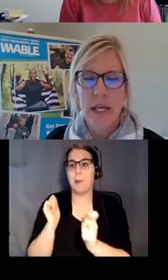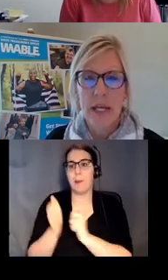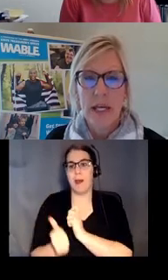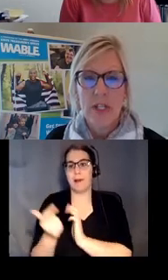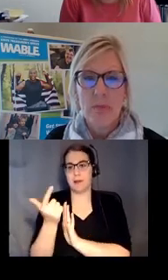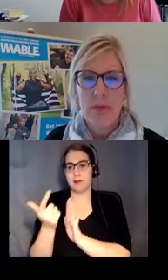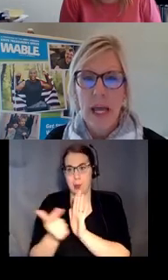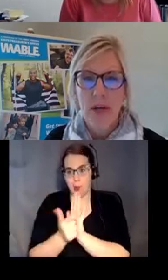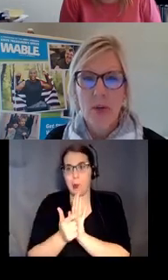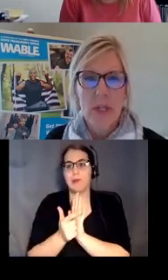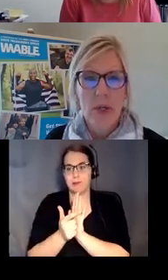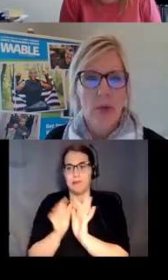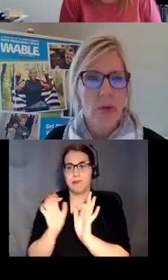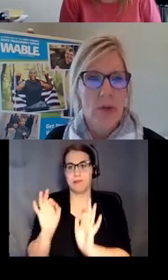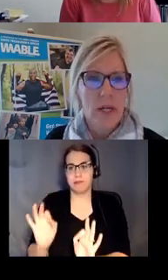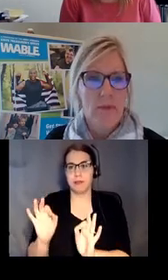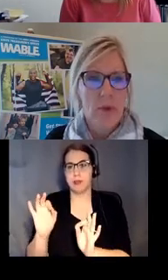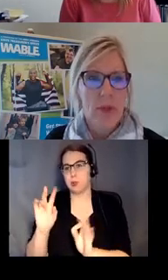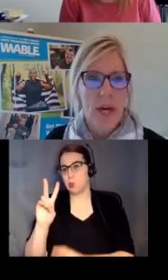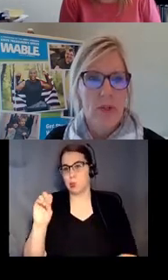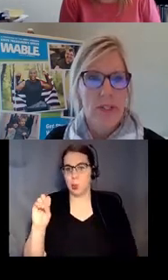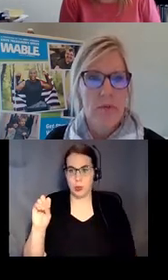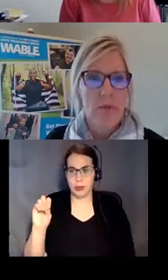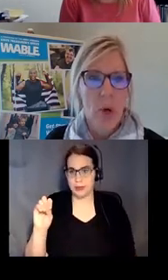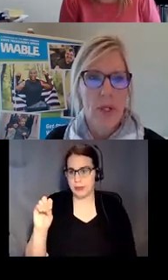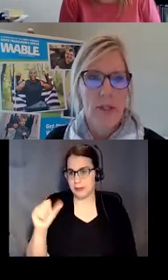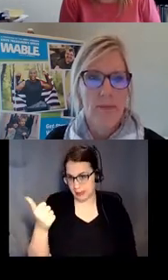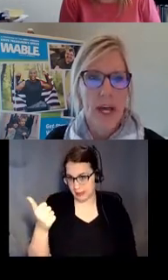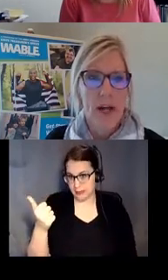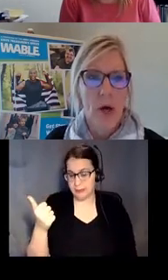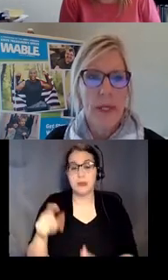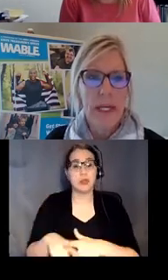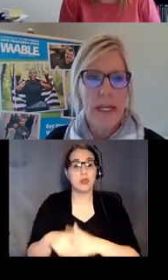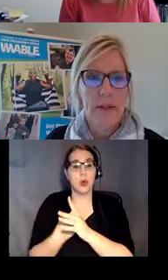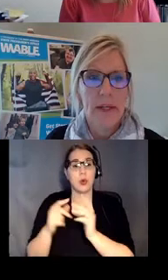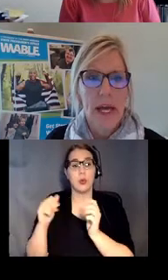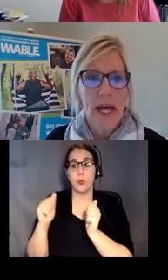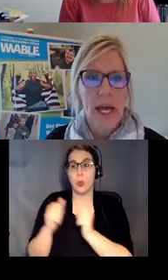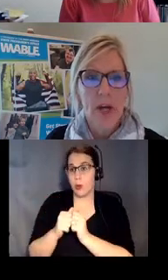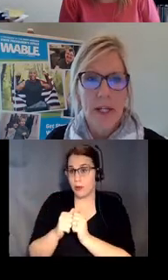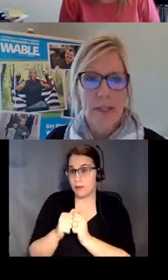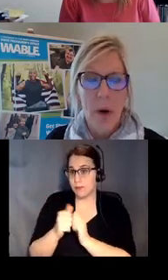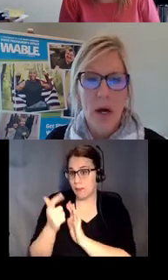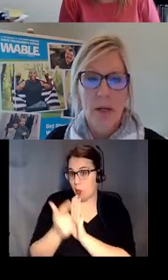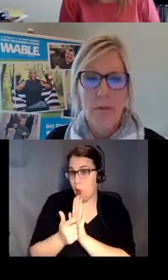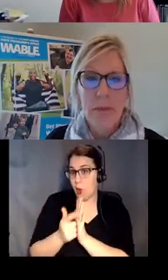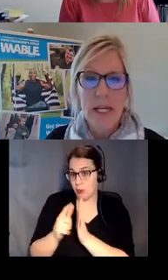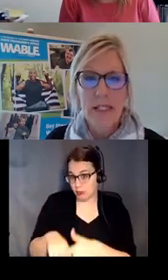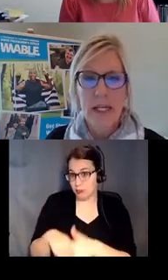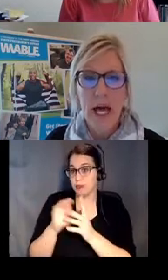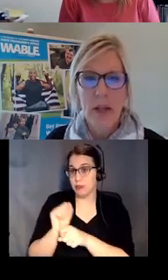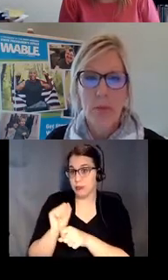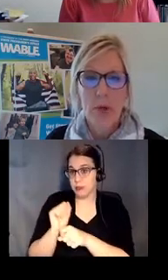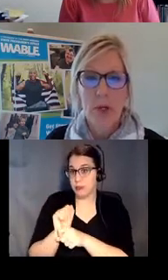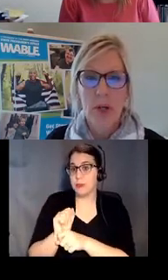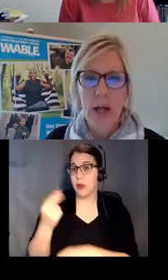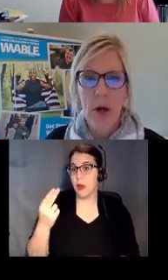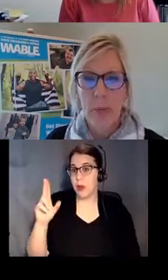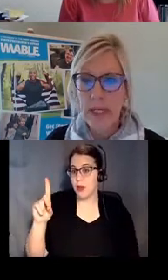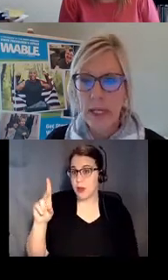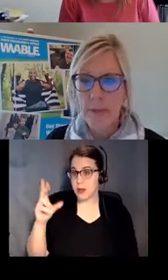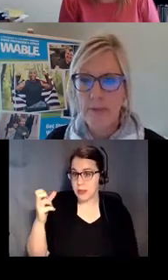2010. She began her legal career with Huddleston Bolin, LLP, and Ansbach, Meeks, and